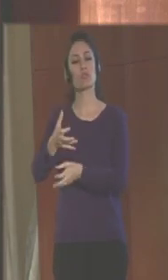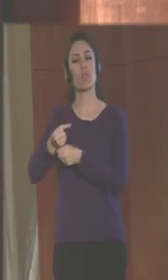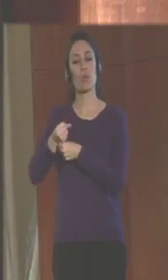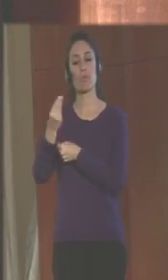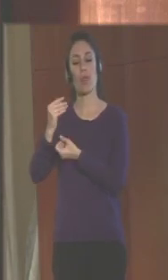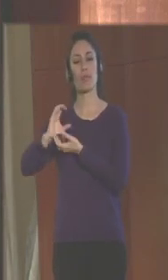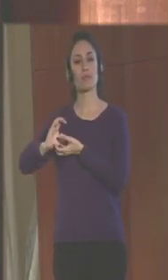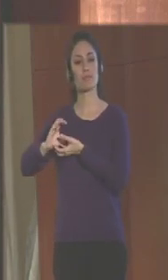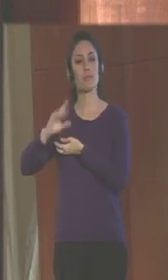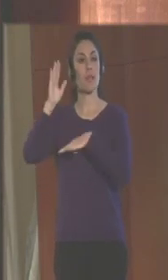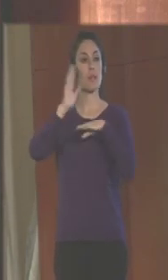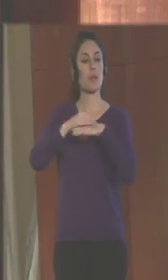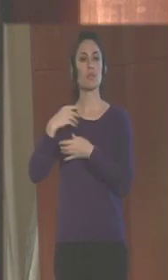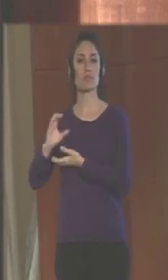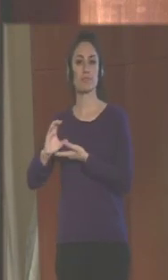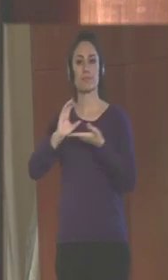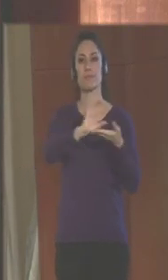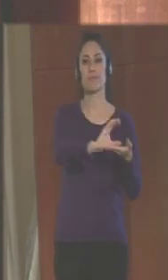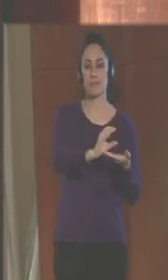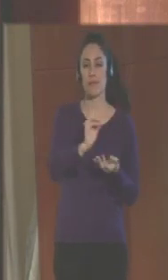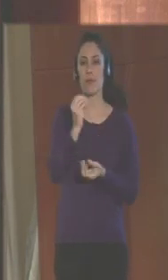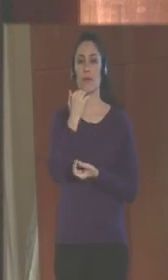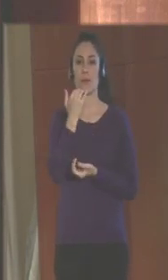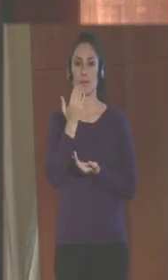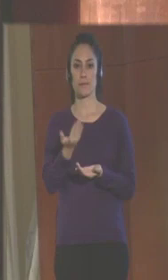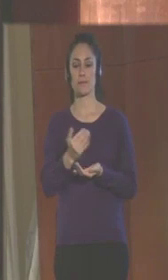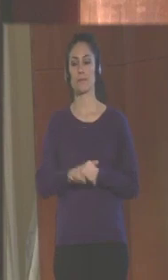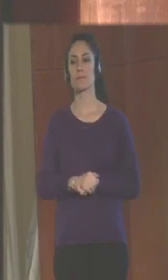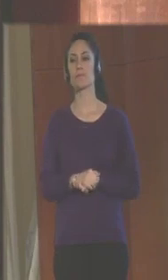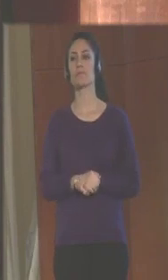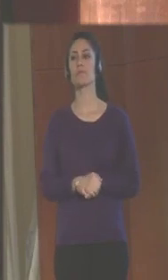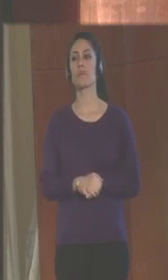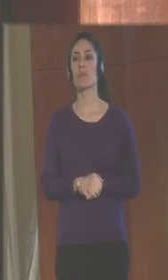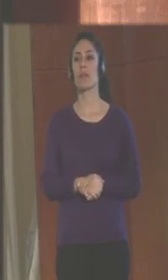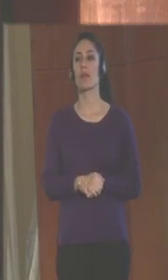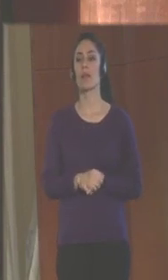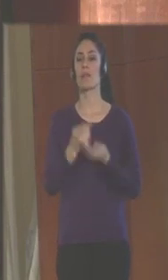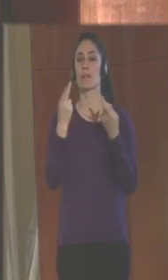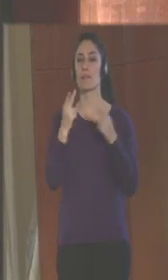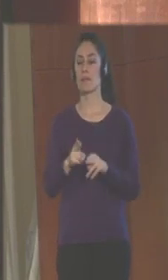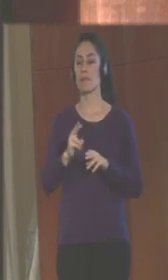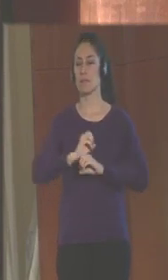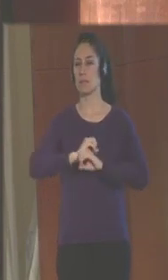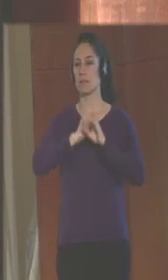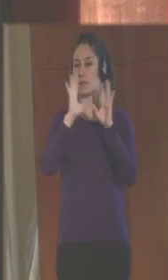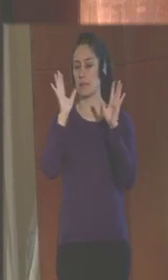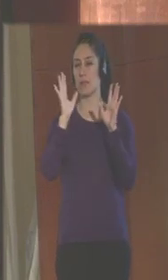destined for other social programs or for other kinds of infrastructure or programs. So within